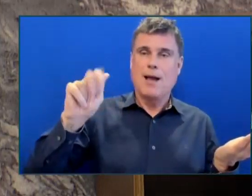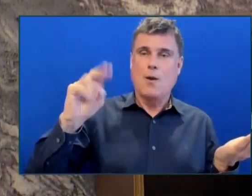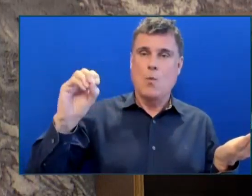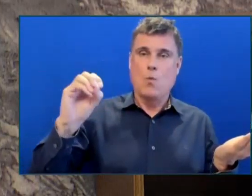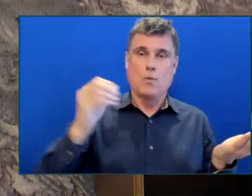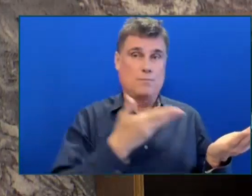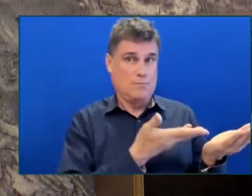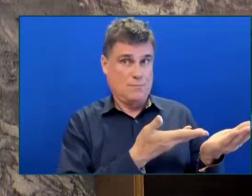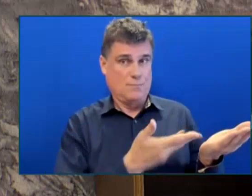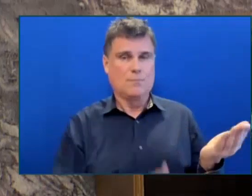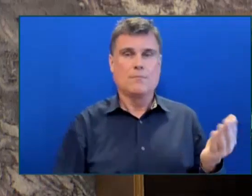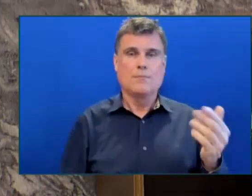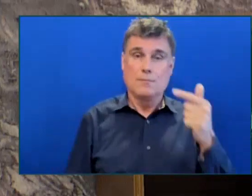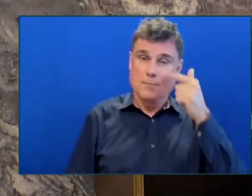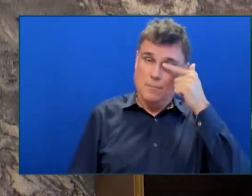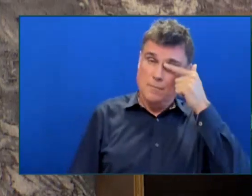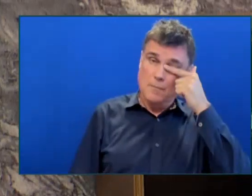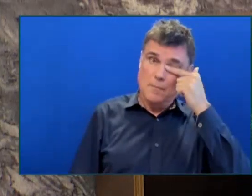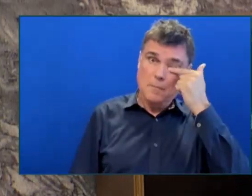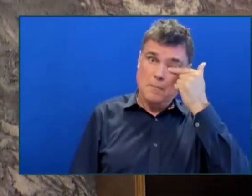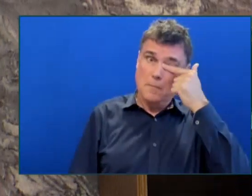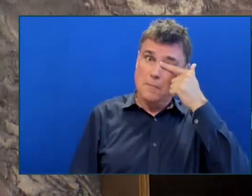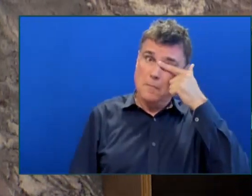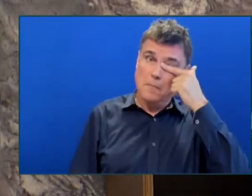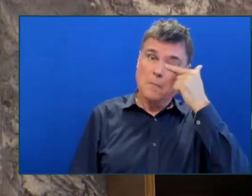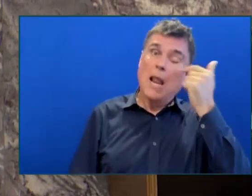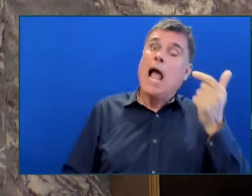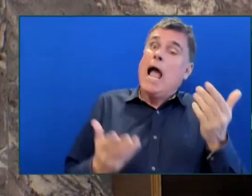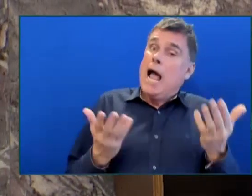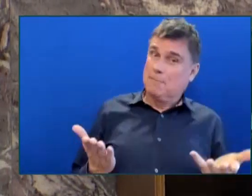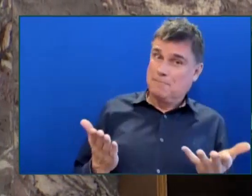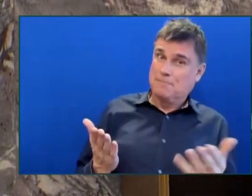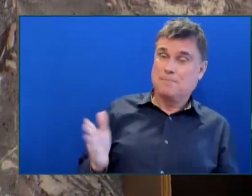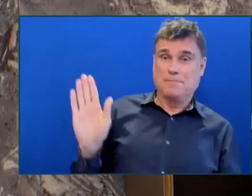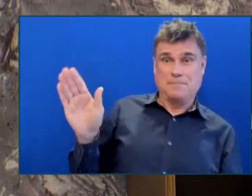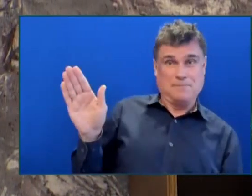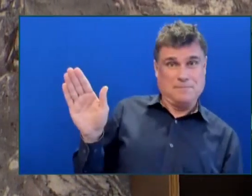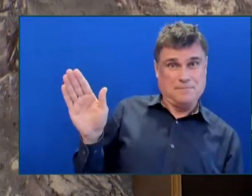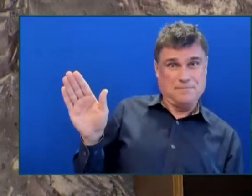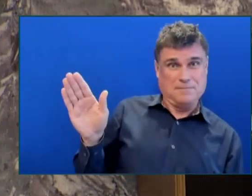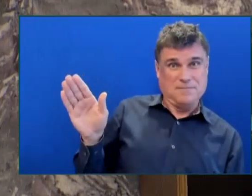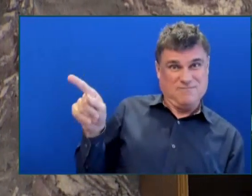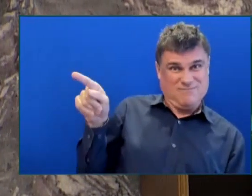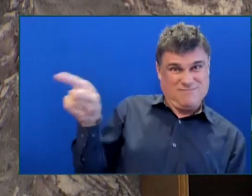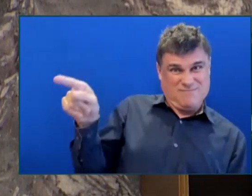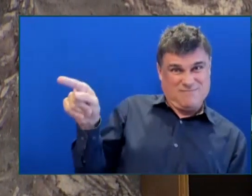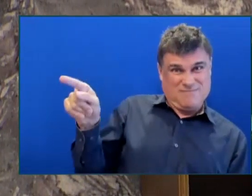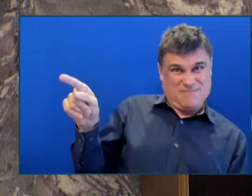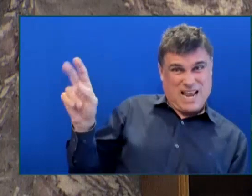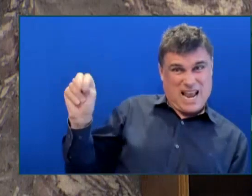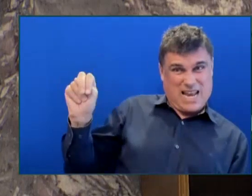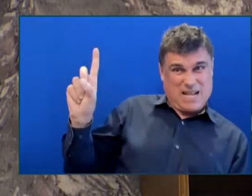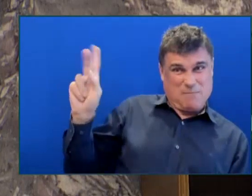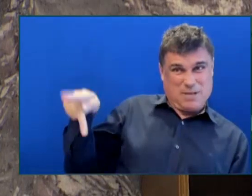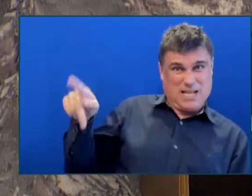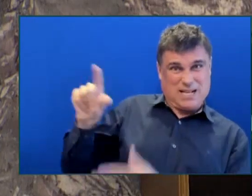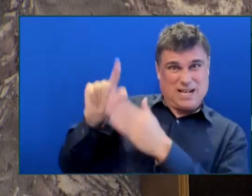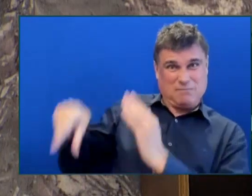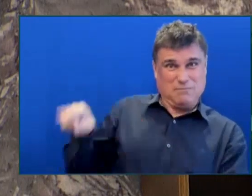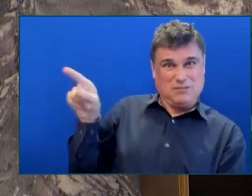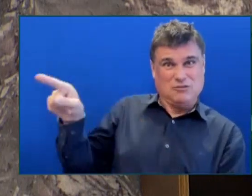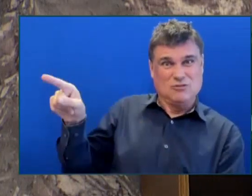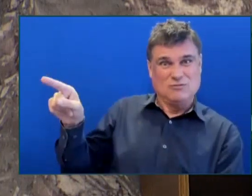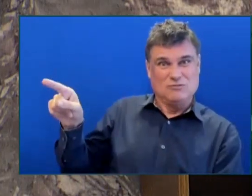under this NDP government that rents have gone up $600 more by the end of